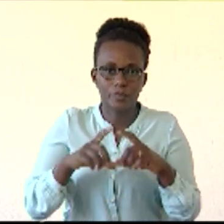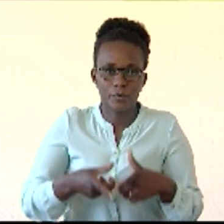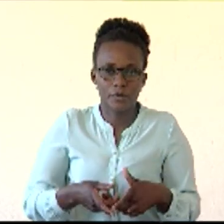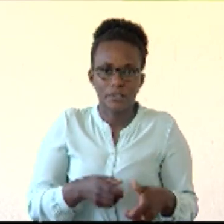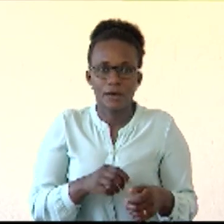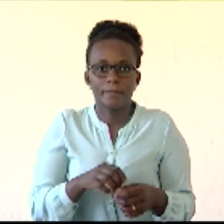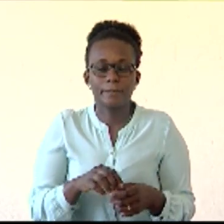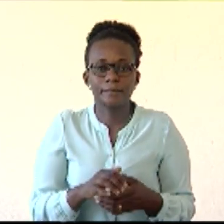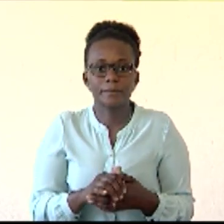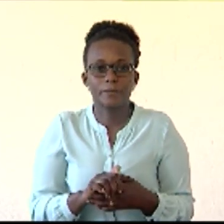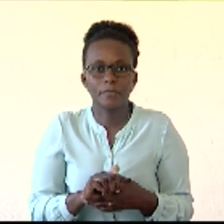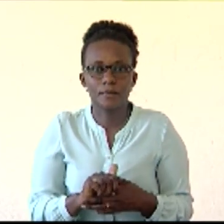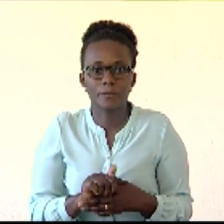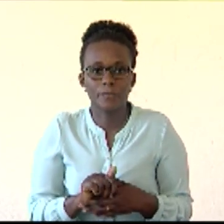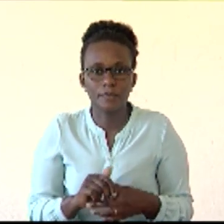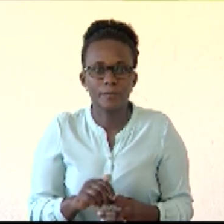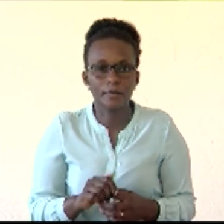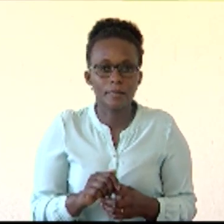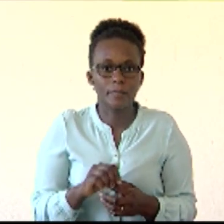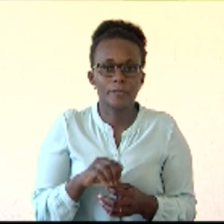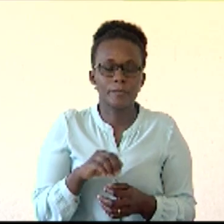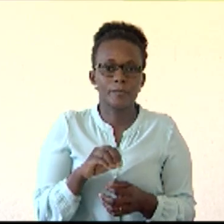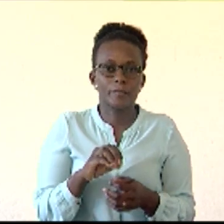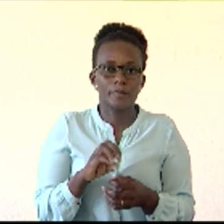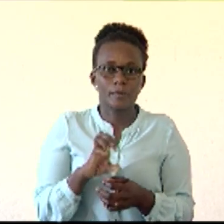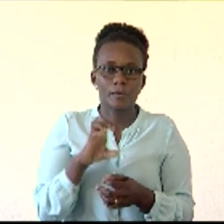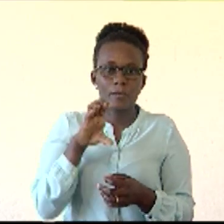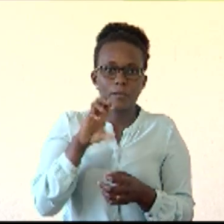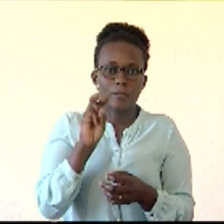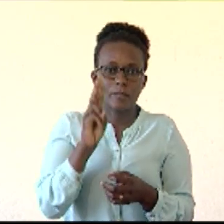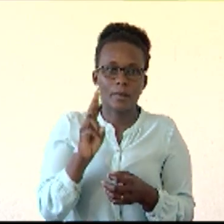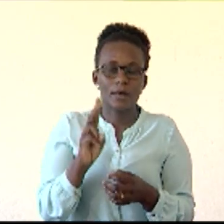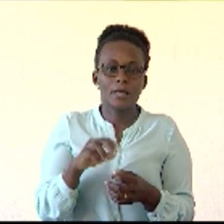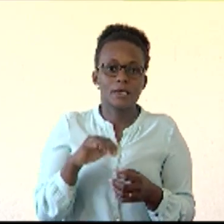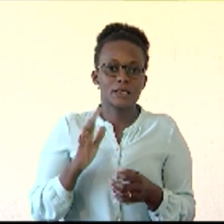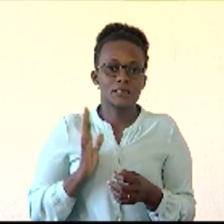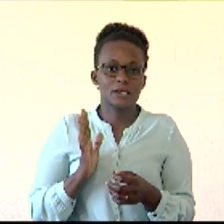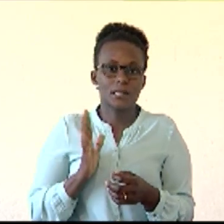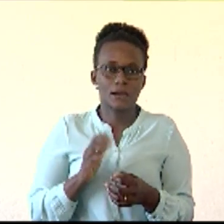one, whereas the anode is impure. So that means they are opposite.